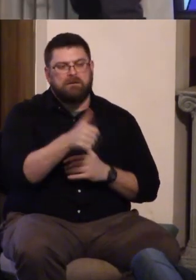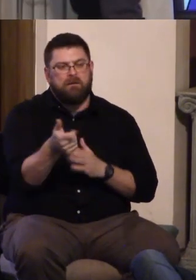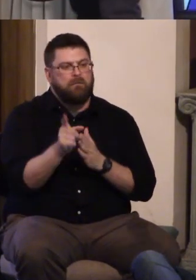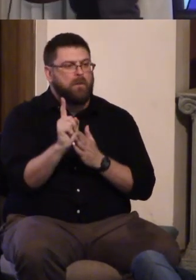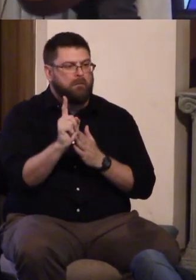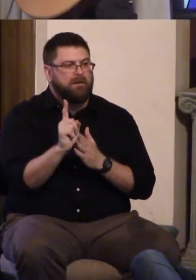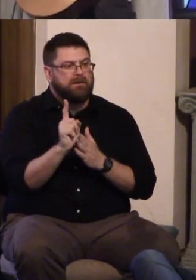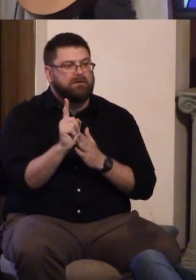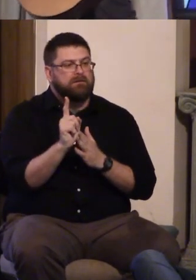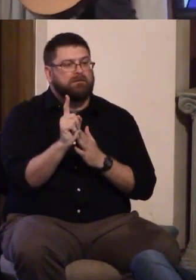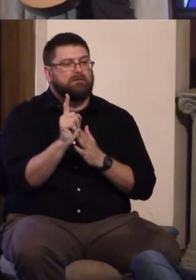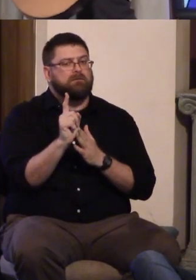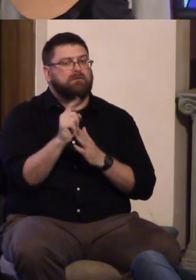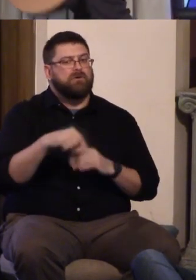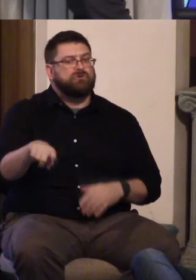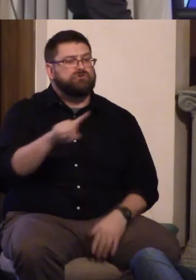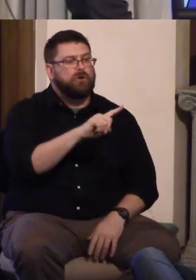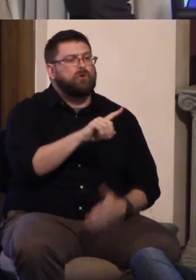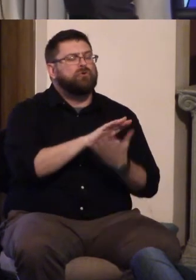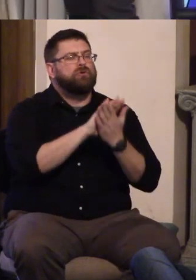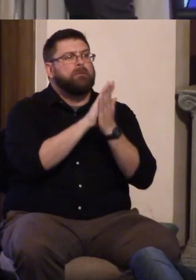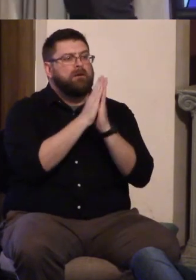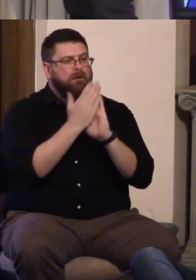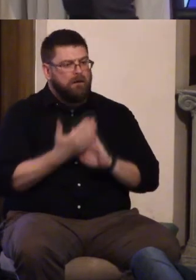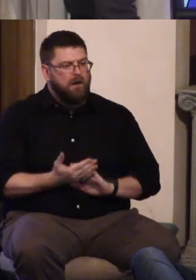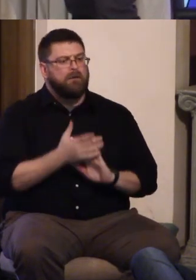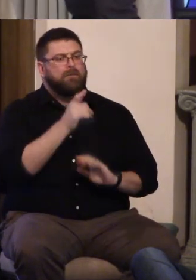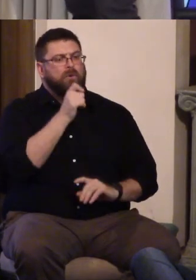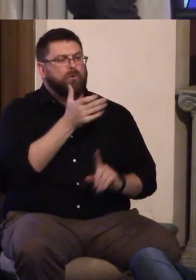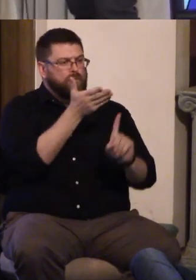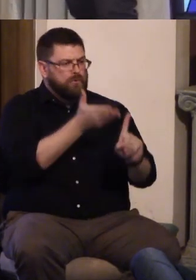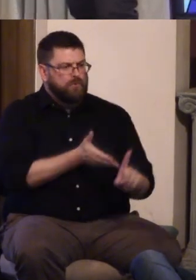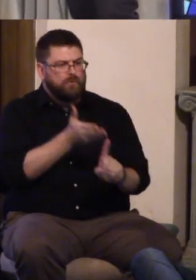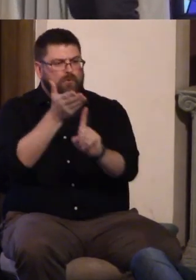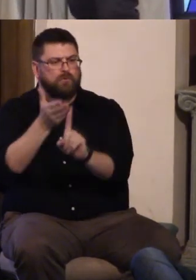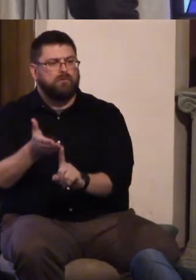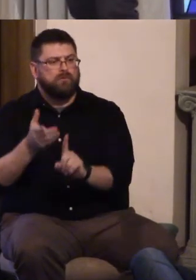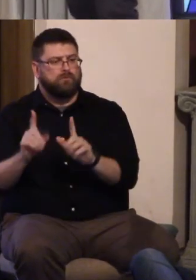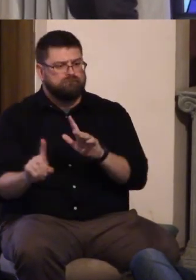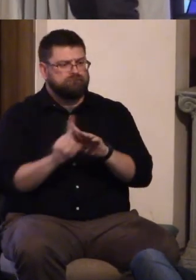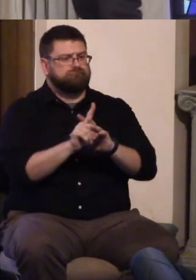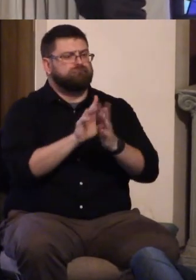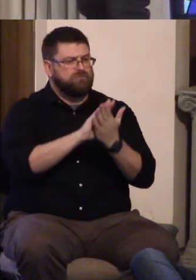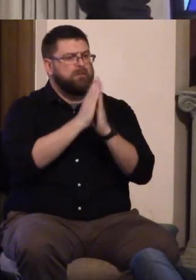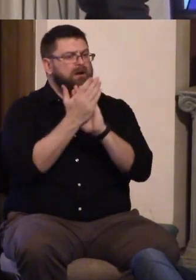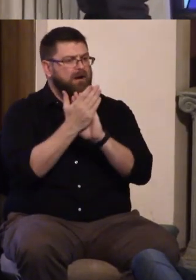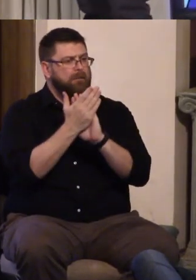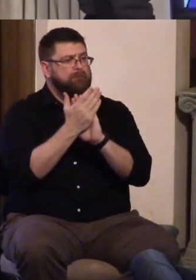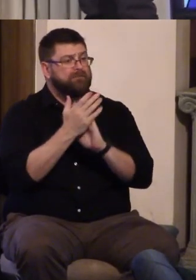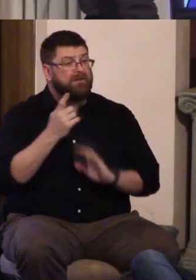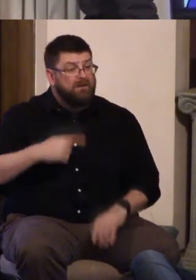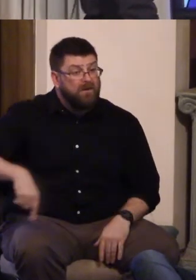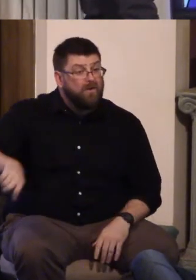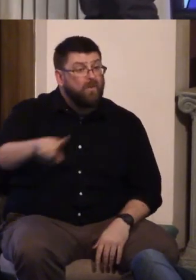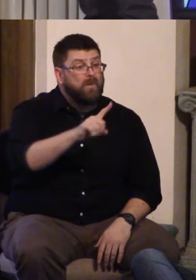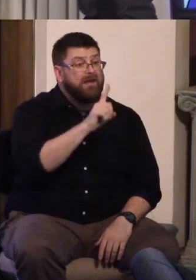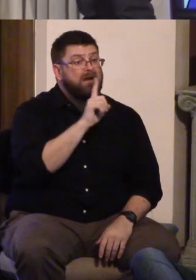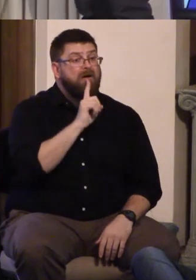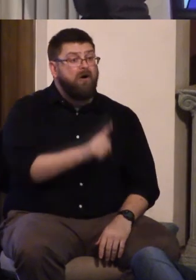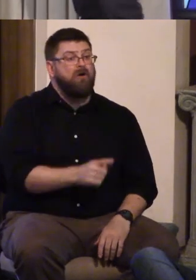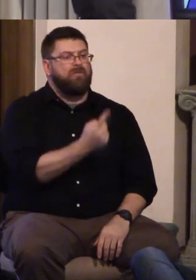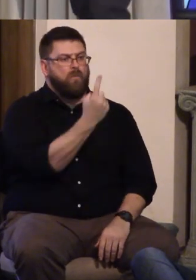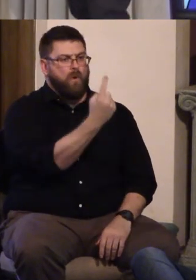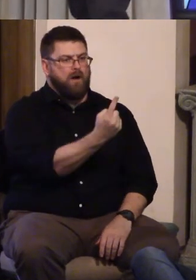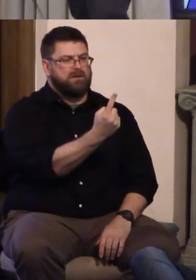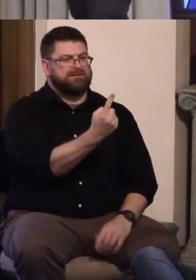Do not waste another moment to be who and what we each